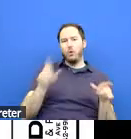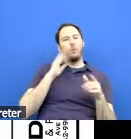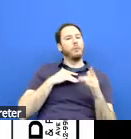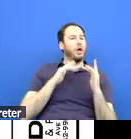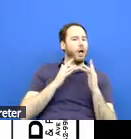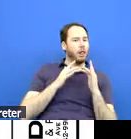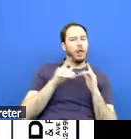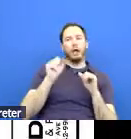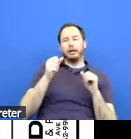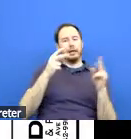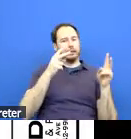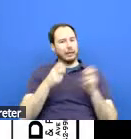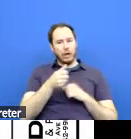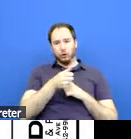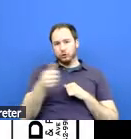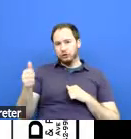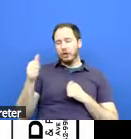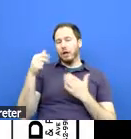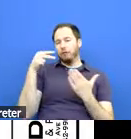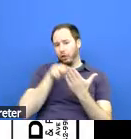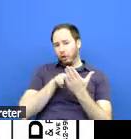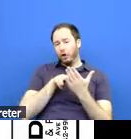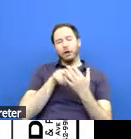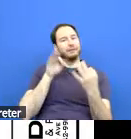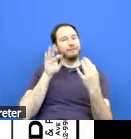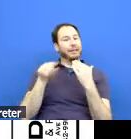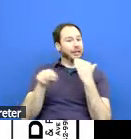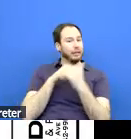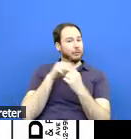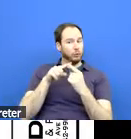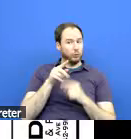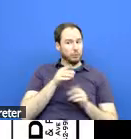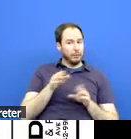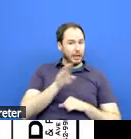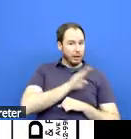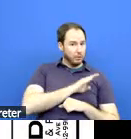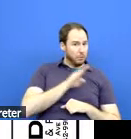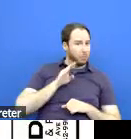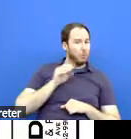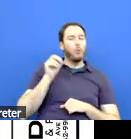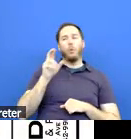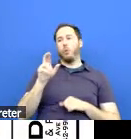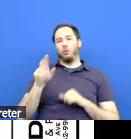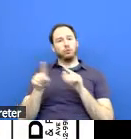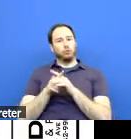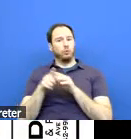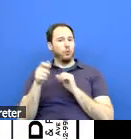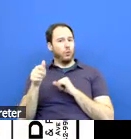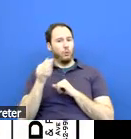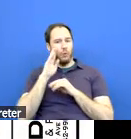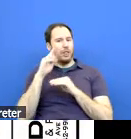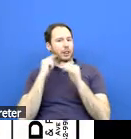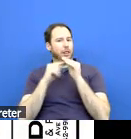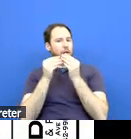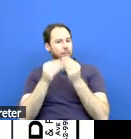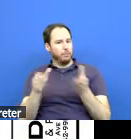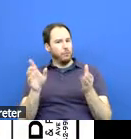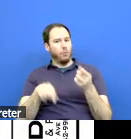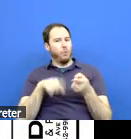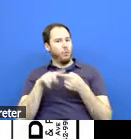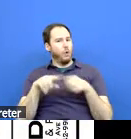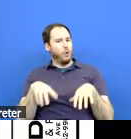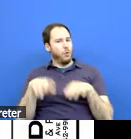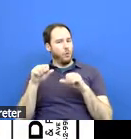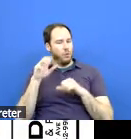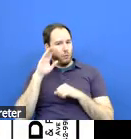be able to pull them down, look at it, offer comments. You can either email them to the planning board, or again, there will be a notice that goes out for when